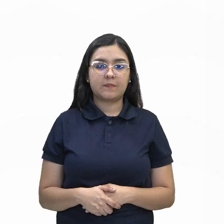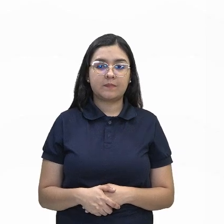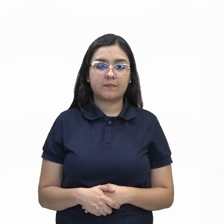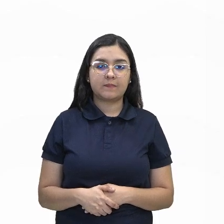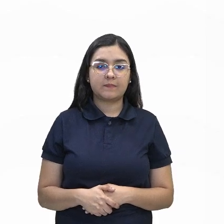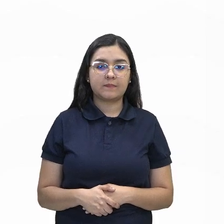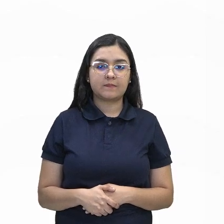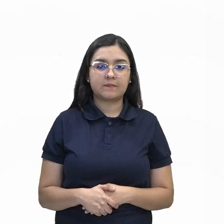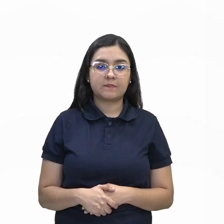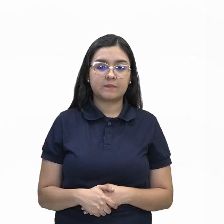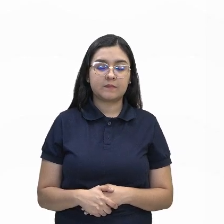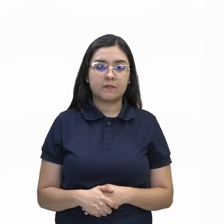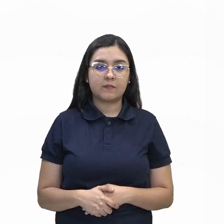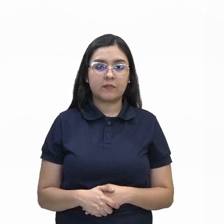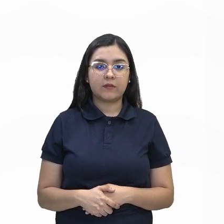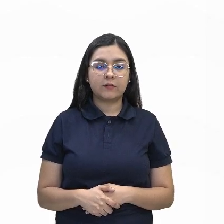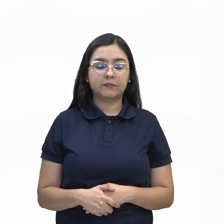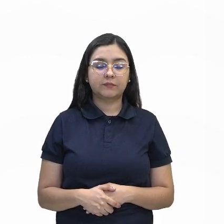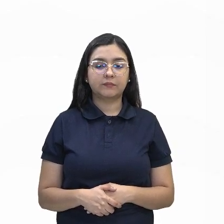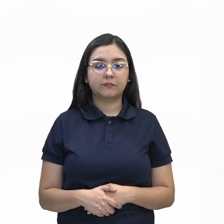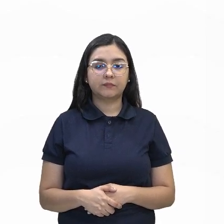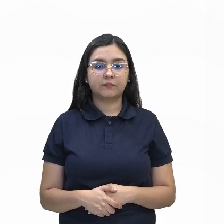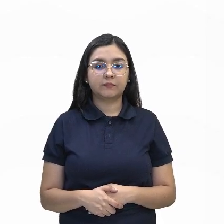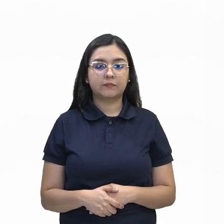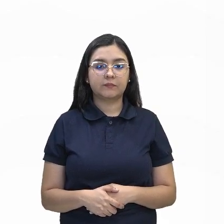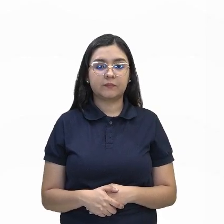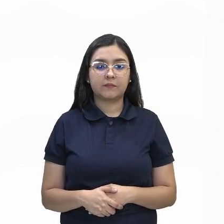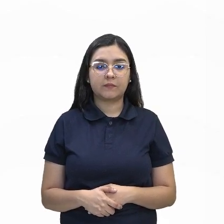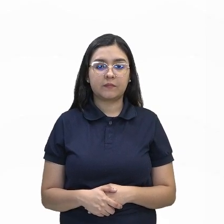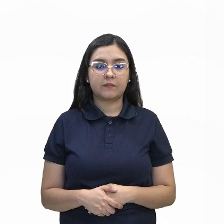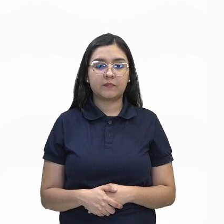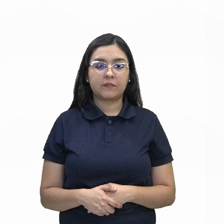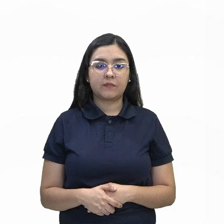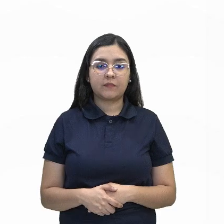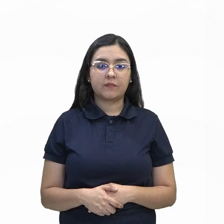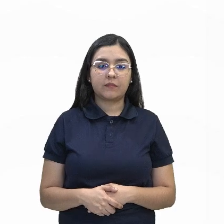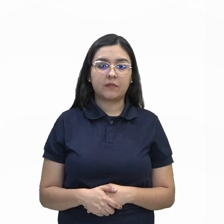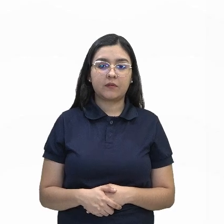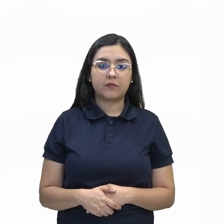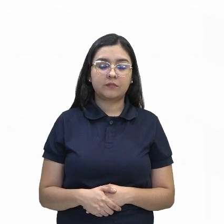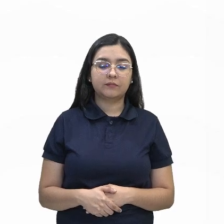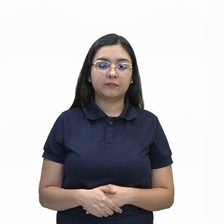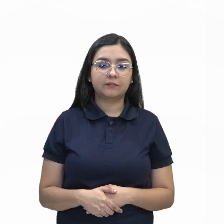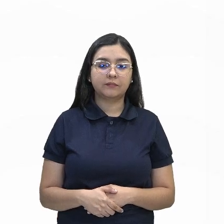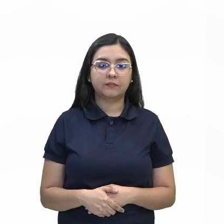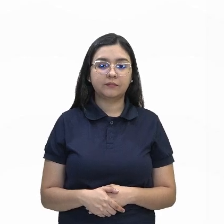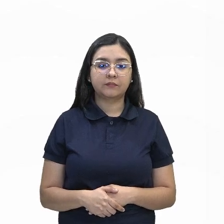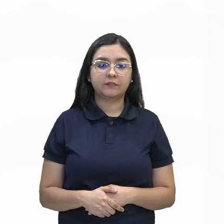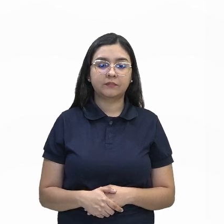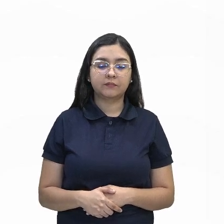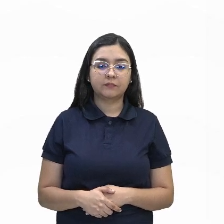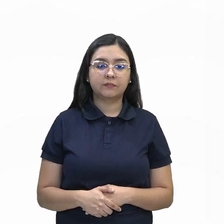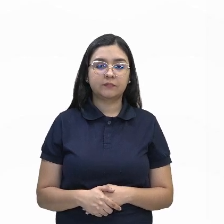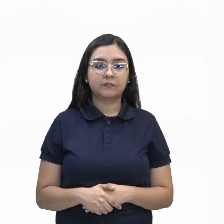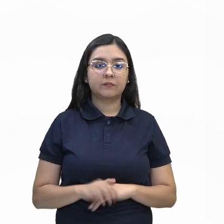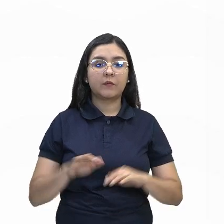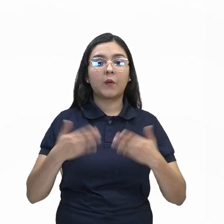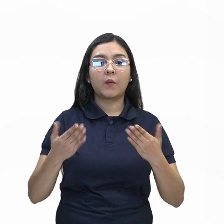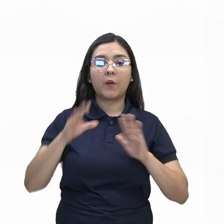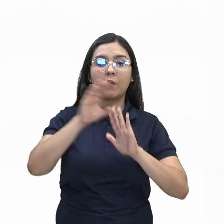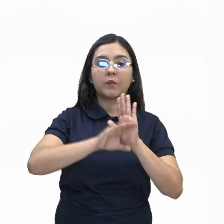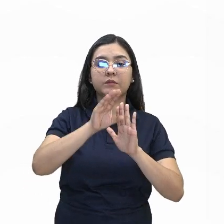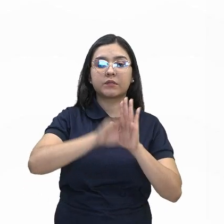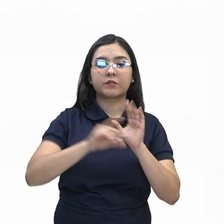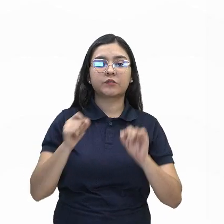aimed to convey ideas, narratives, or information in a straightforward manner. Qual é a definição de prosa aqui em língua